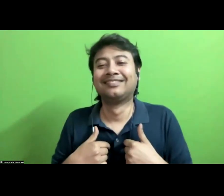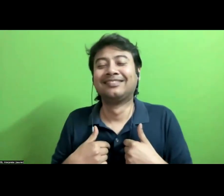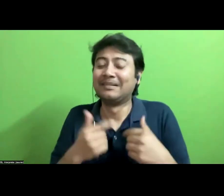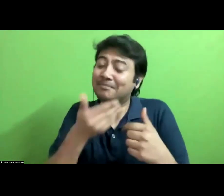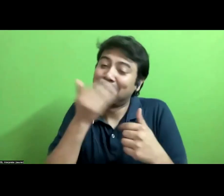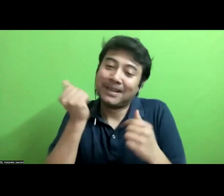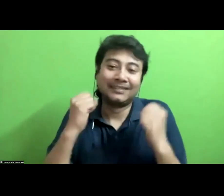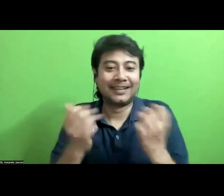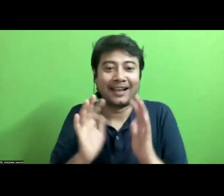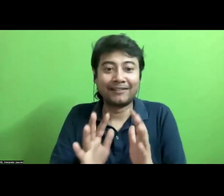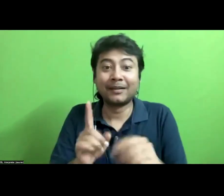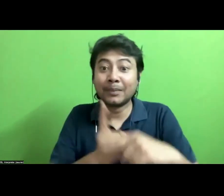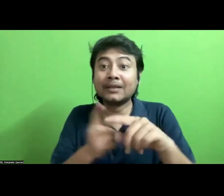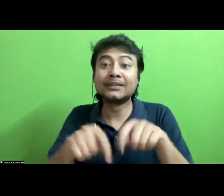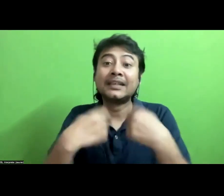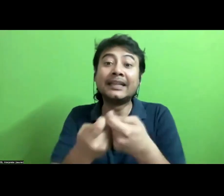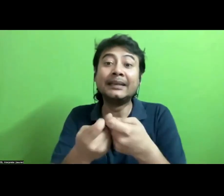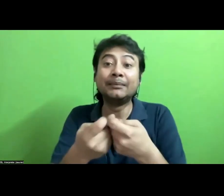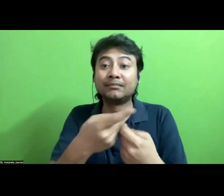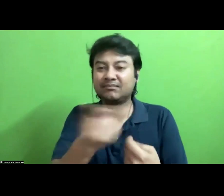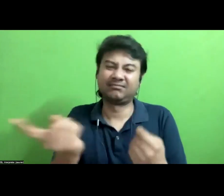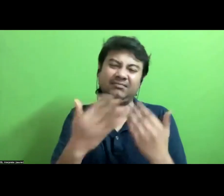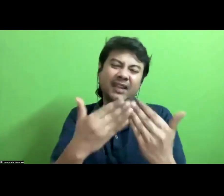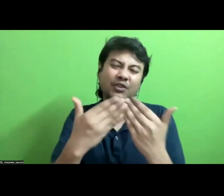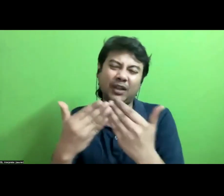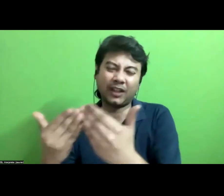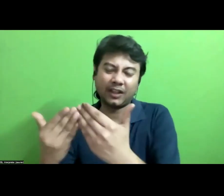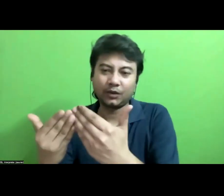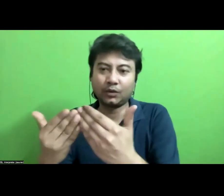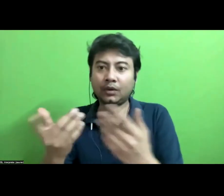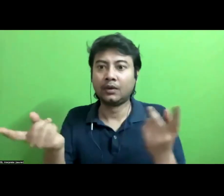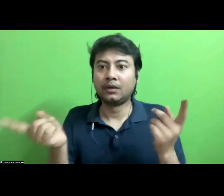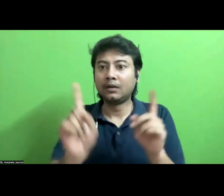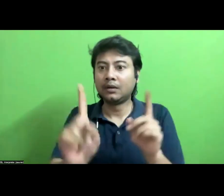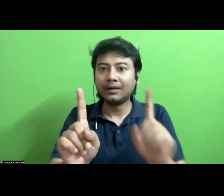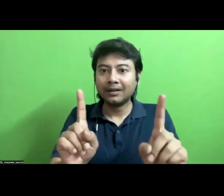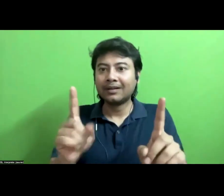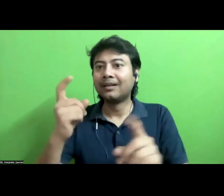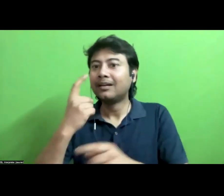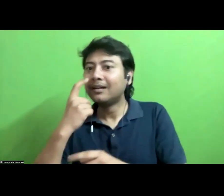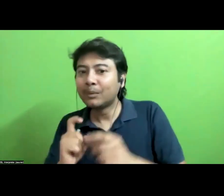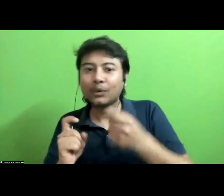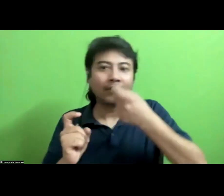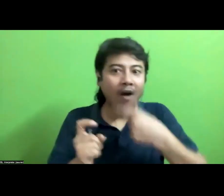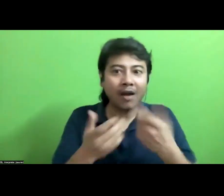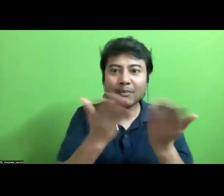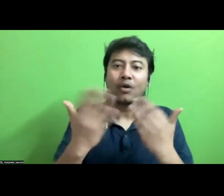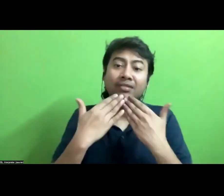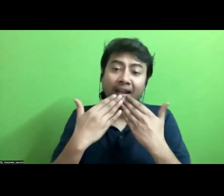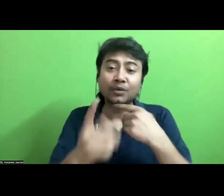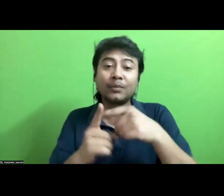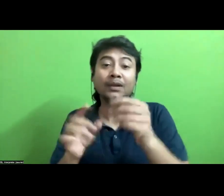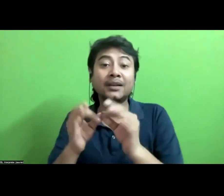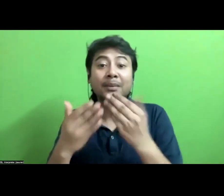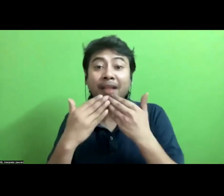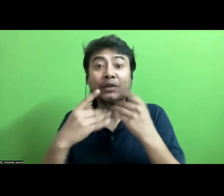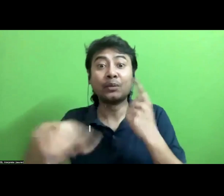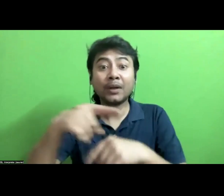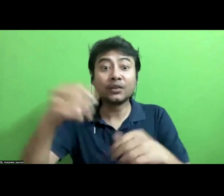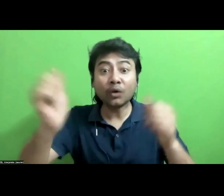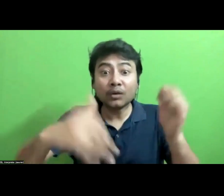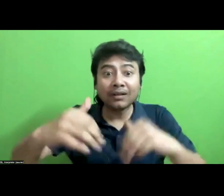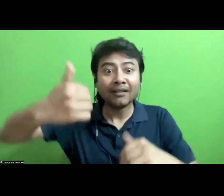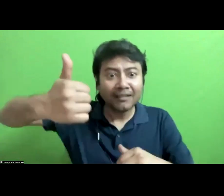in this. Great thanks to the co-anchors and the interpreters, and each one of you for being so sweetly giving your feedback, chat. Yay! Nice to